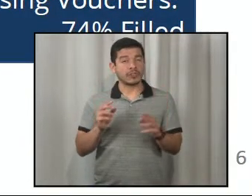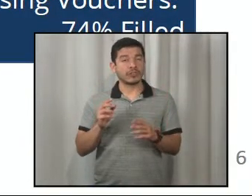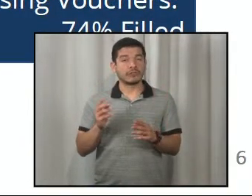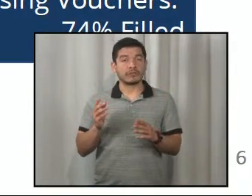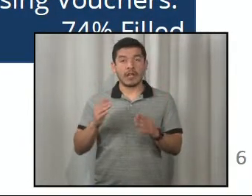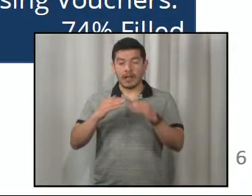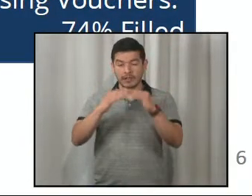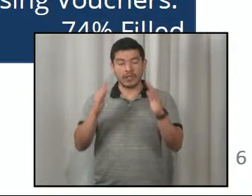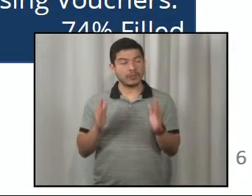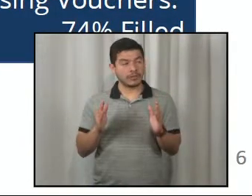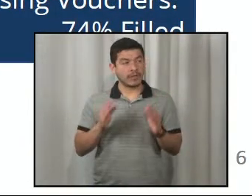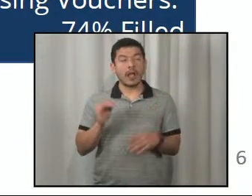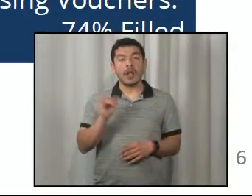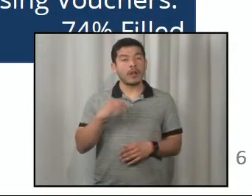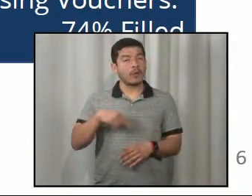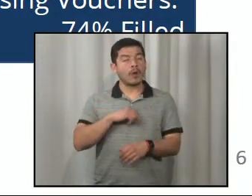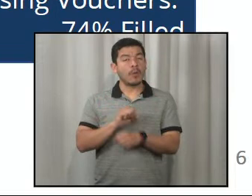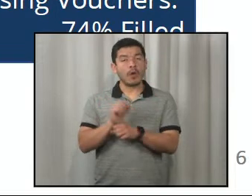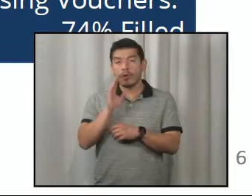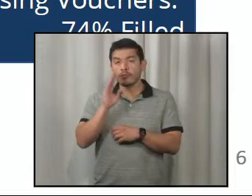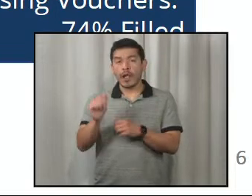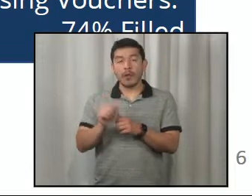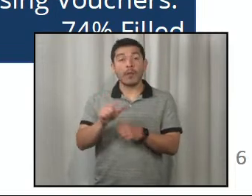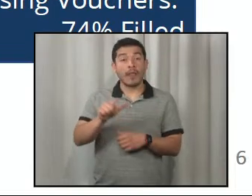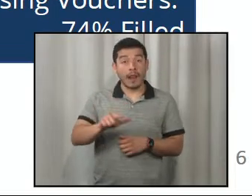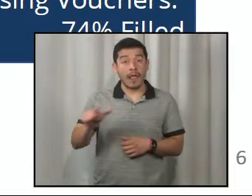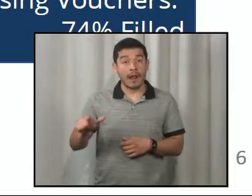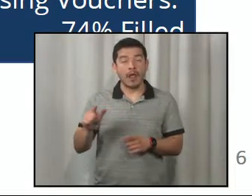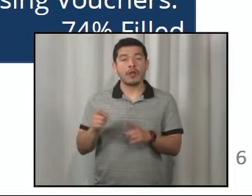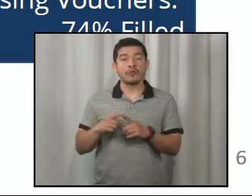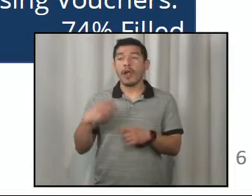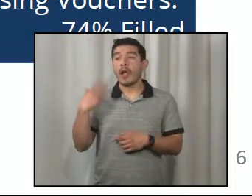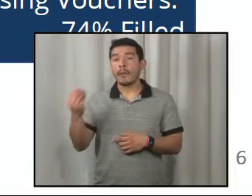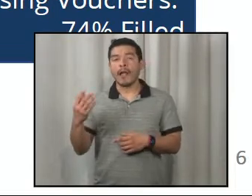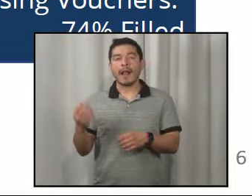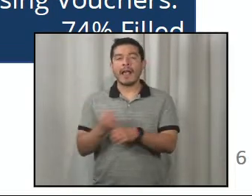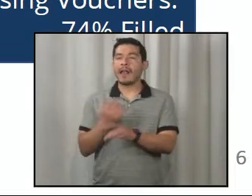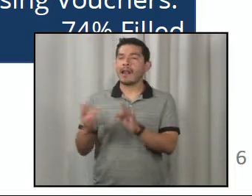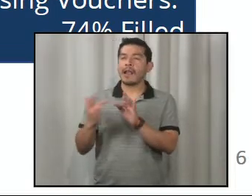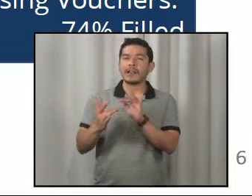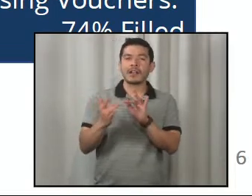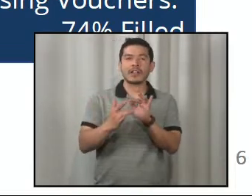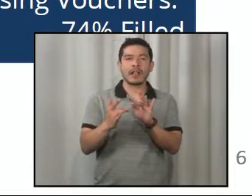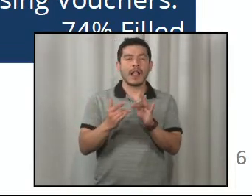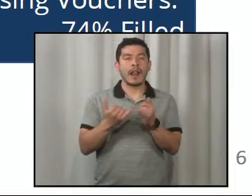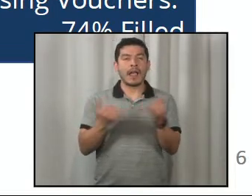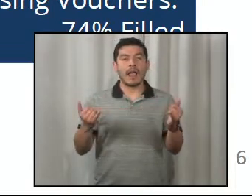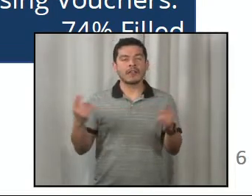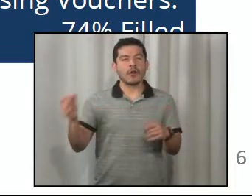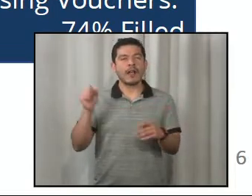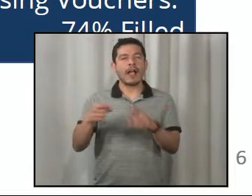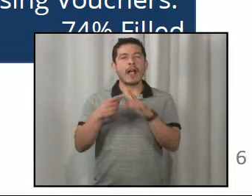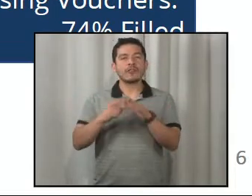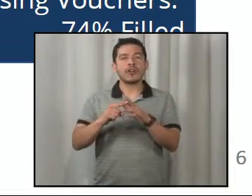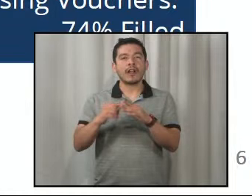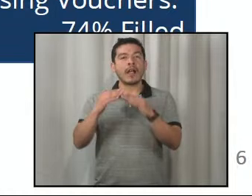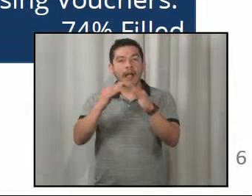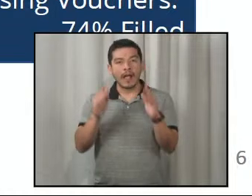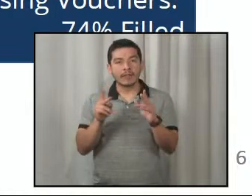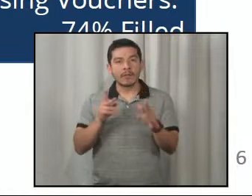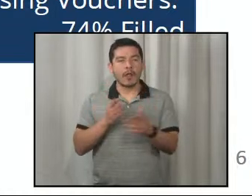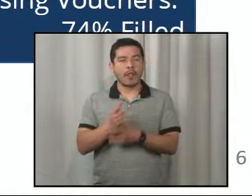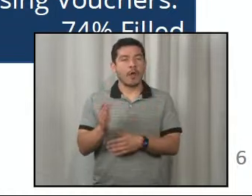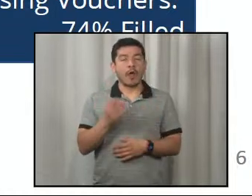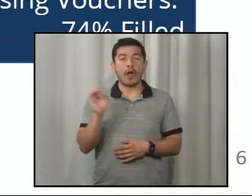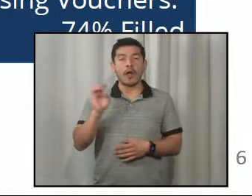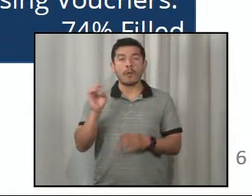We also worked directly with landlords to come out and get an outreach line so that they can start housing people through emergency